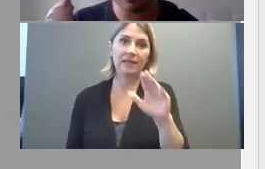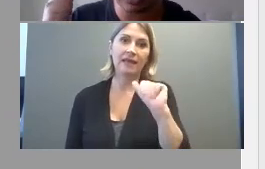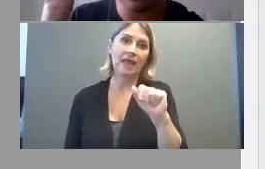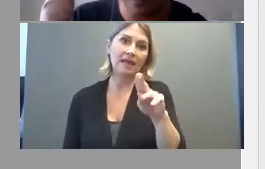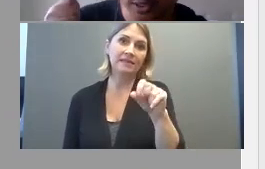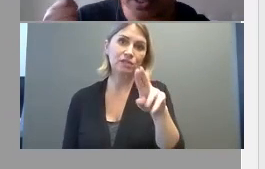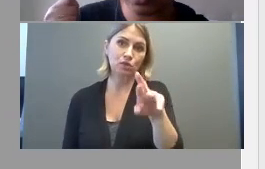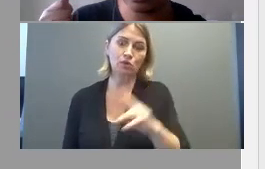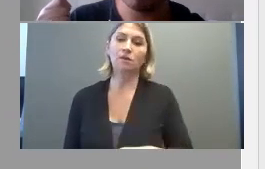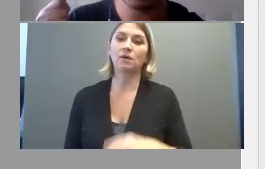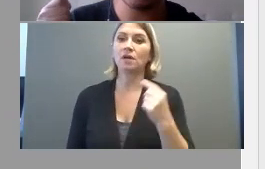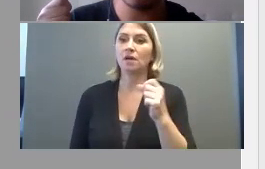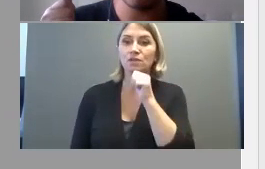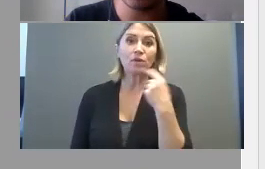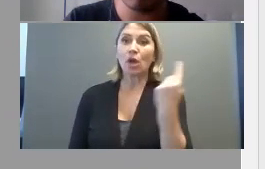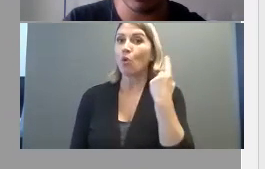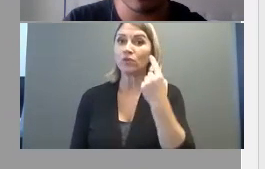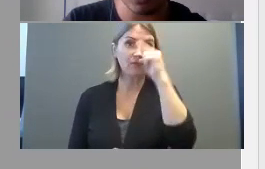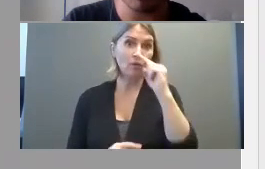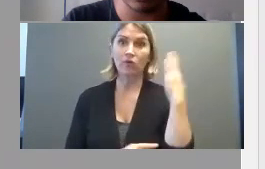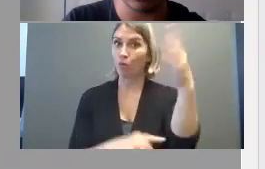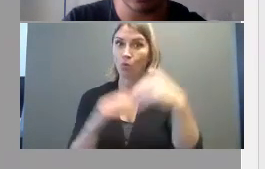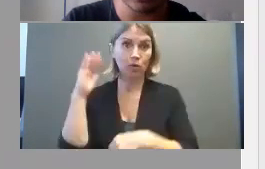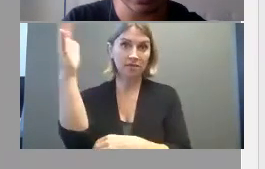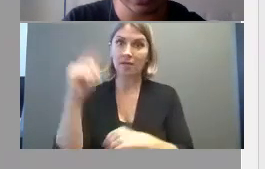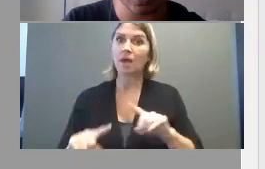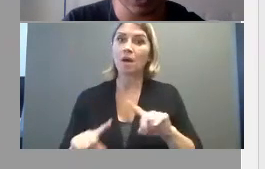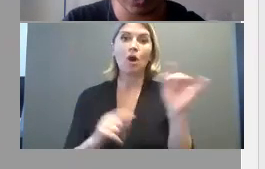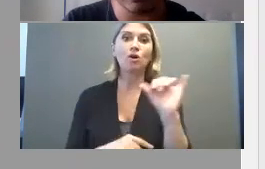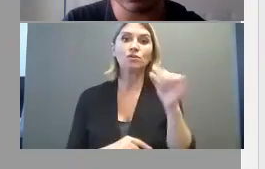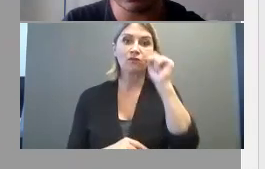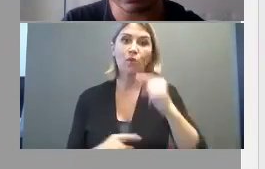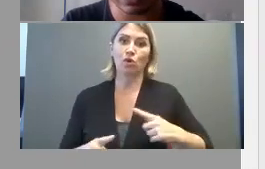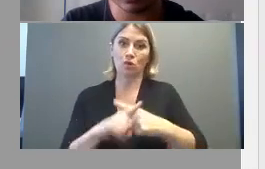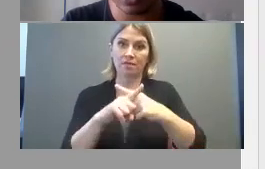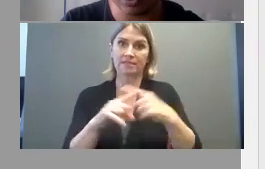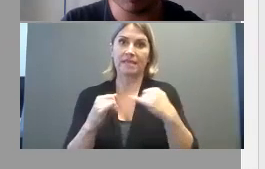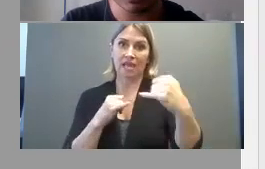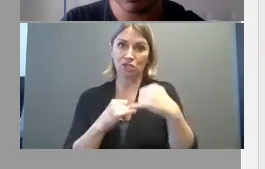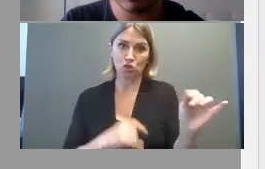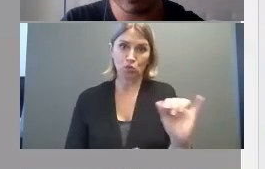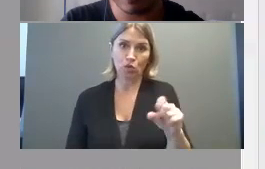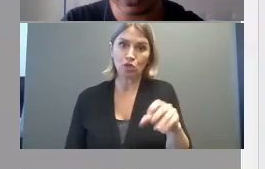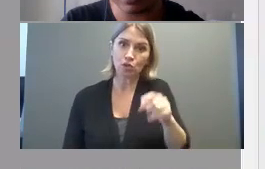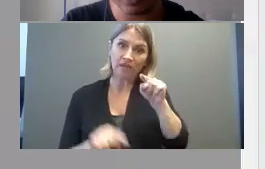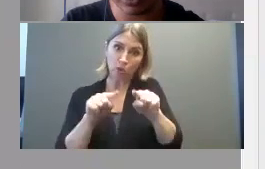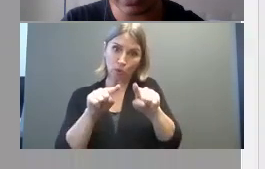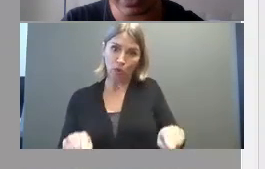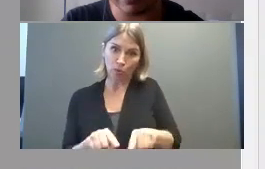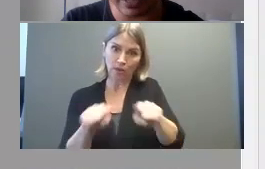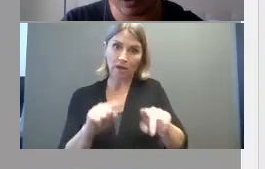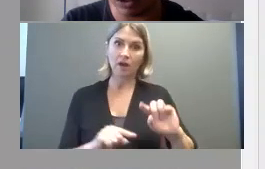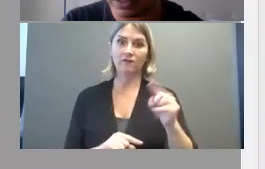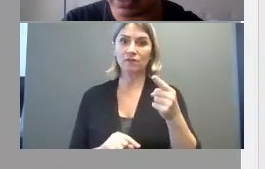just for forests, but it can also be for cross edges as well. So in this scenario here, we would first, so